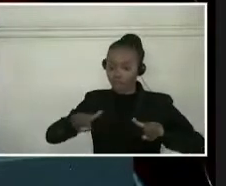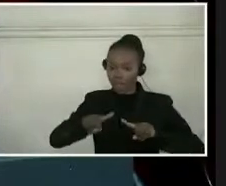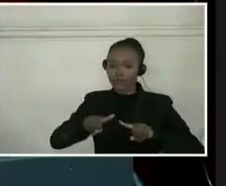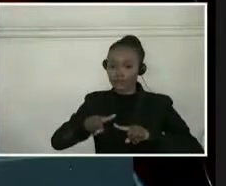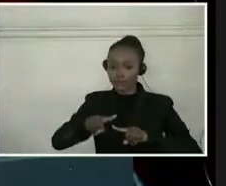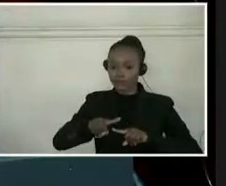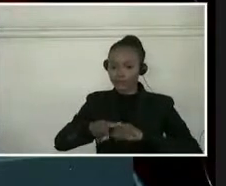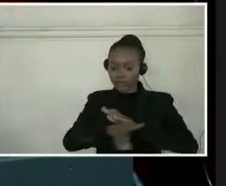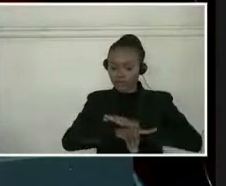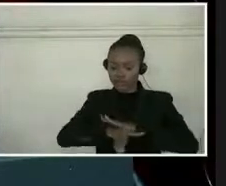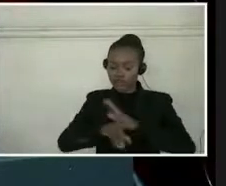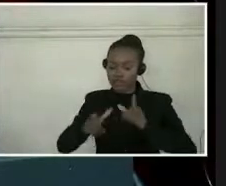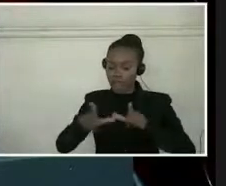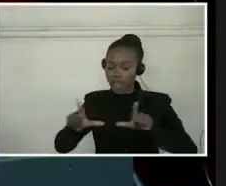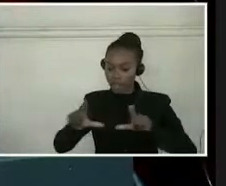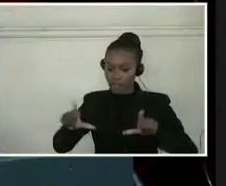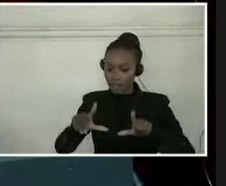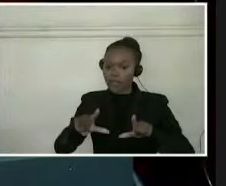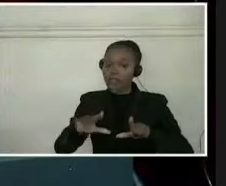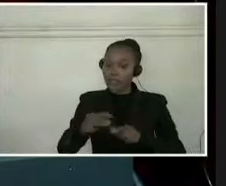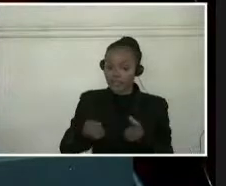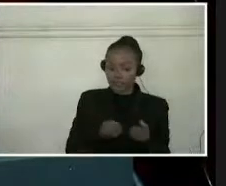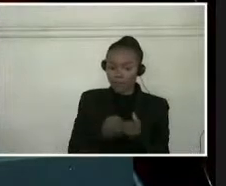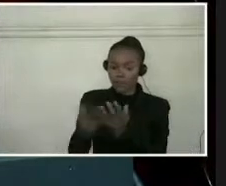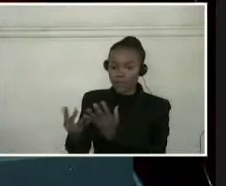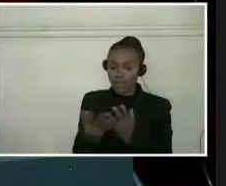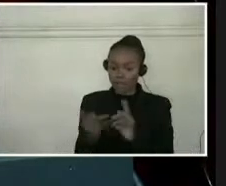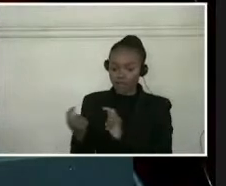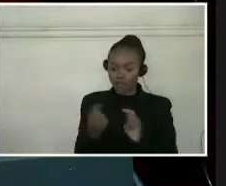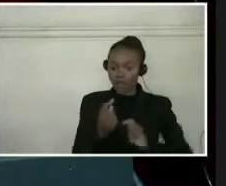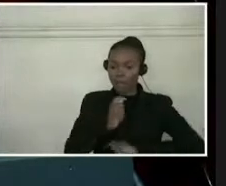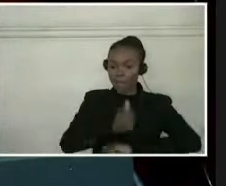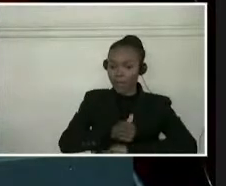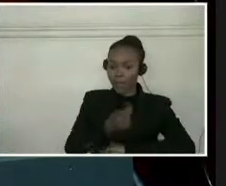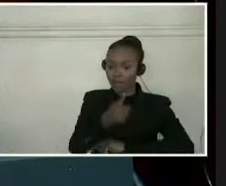form of transfer payment and goods and services